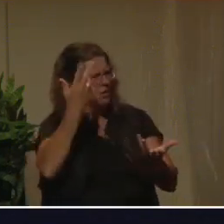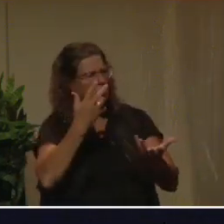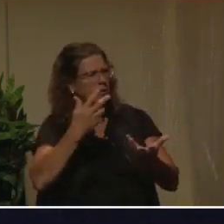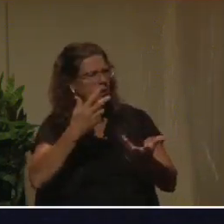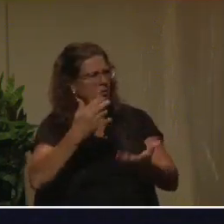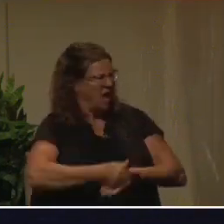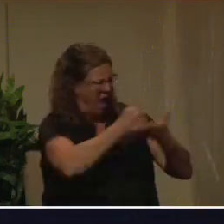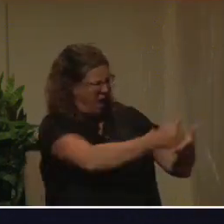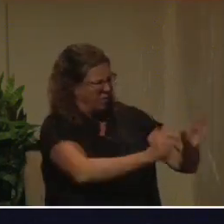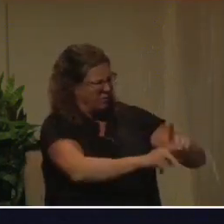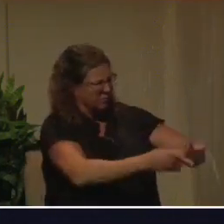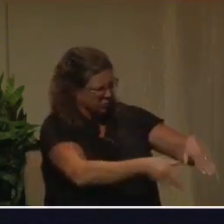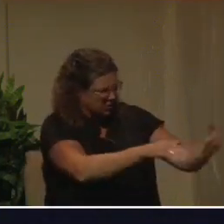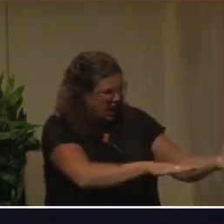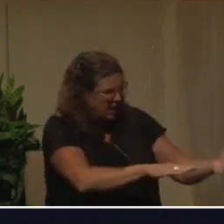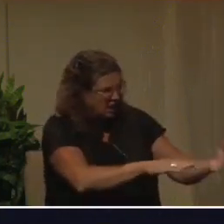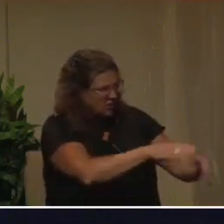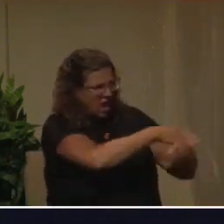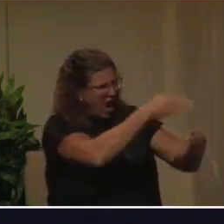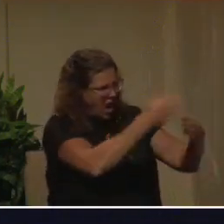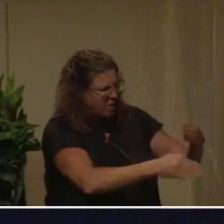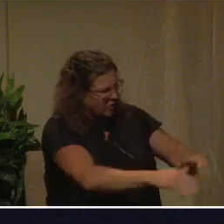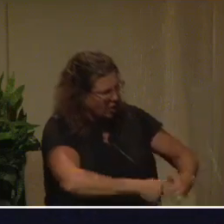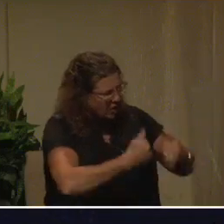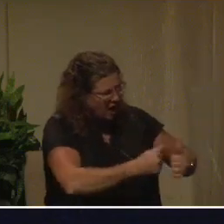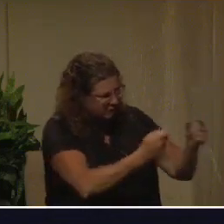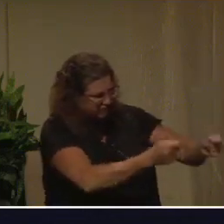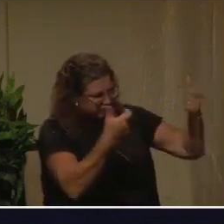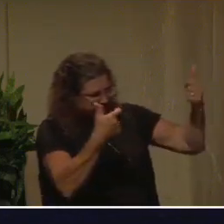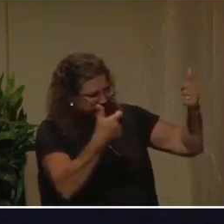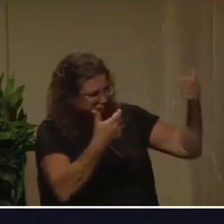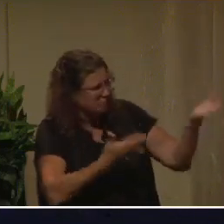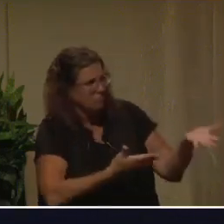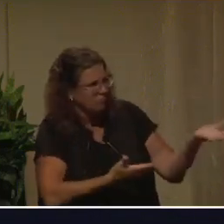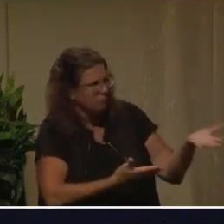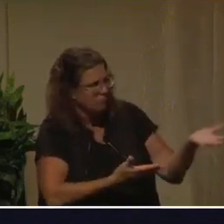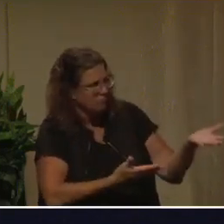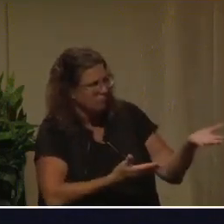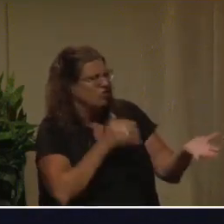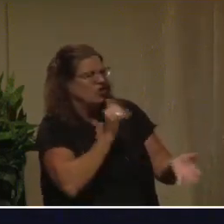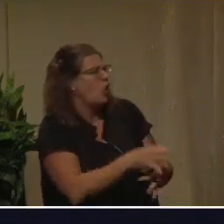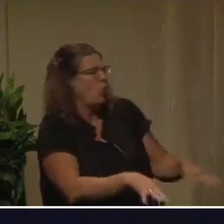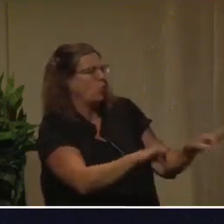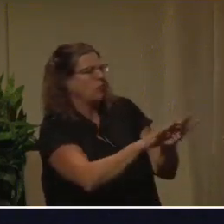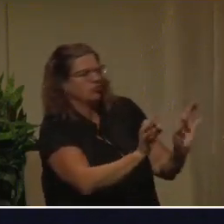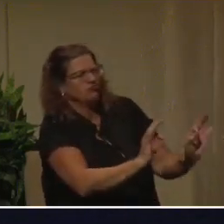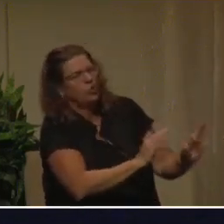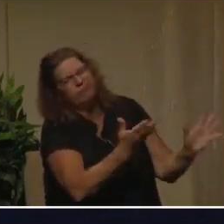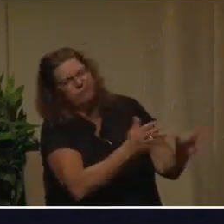You know, I don't know how you say anything more than you're not worth very much, so just end it all.